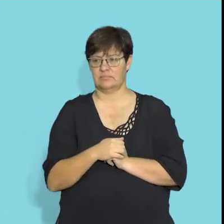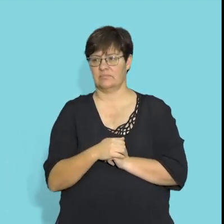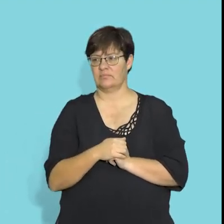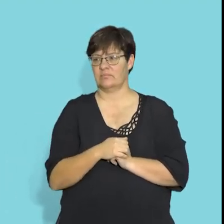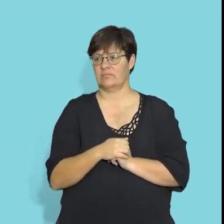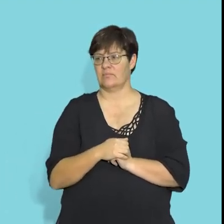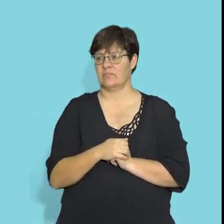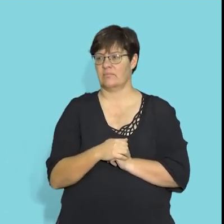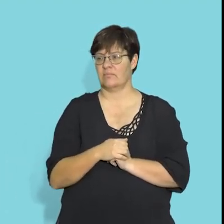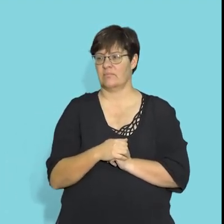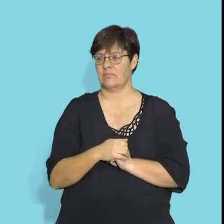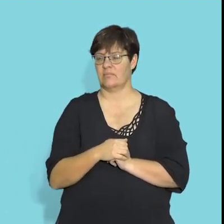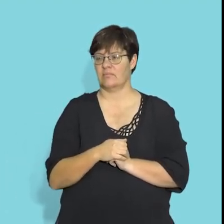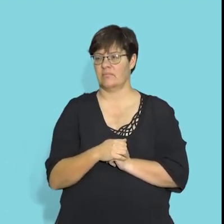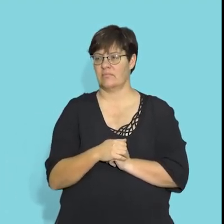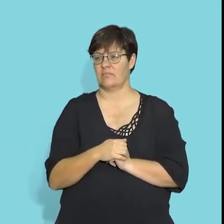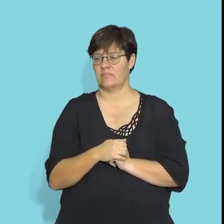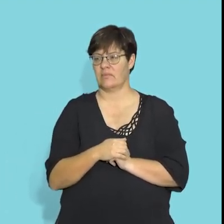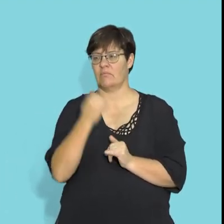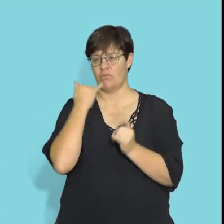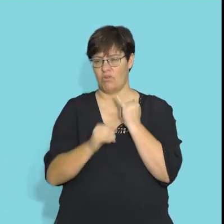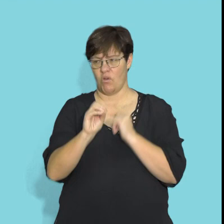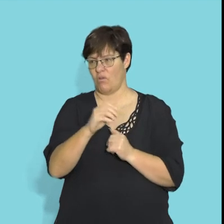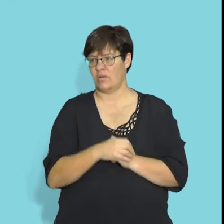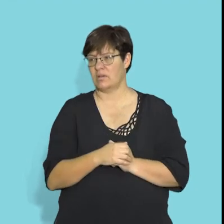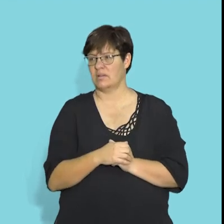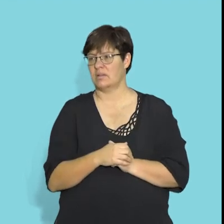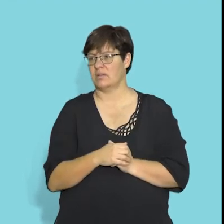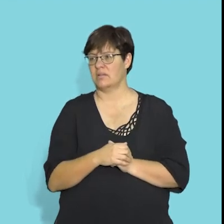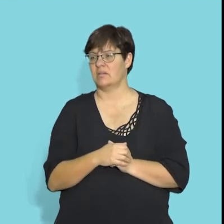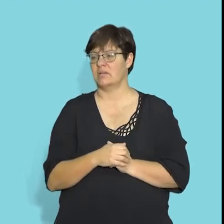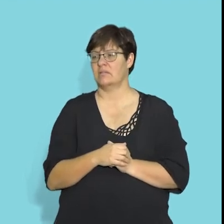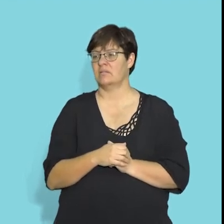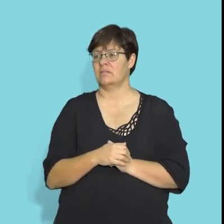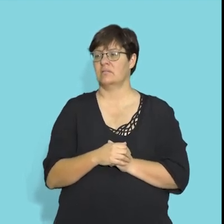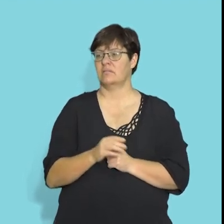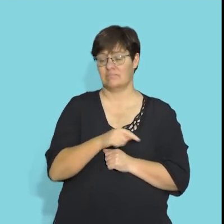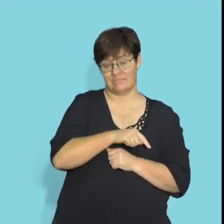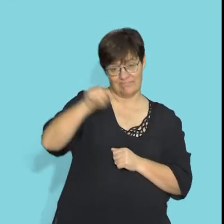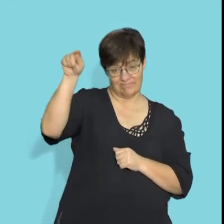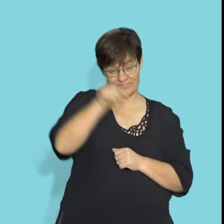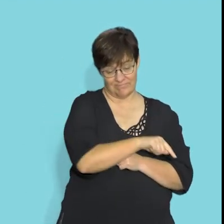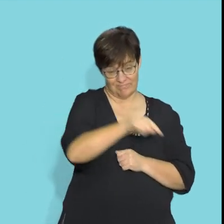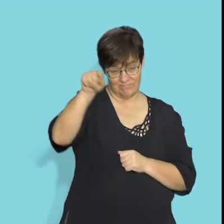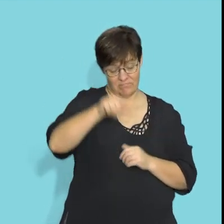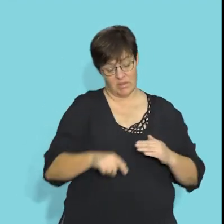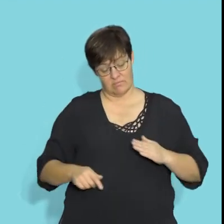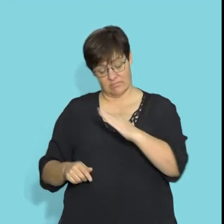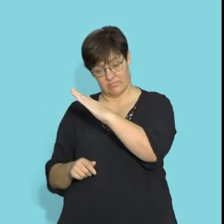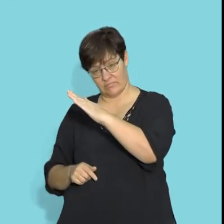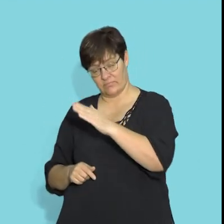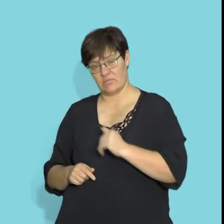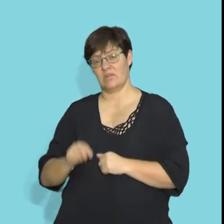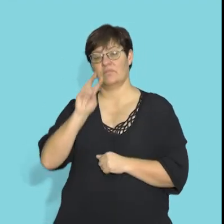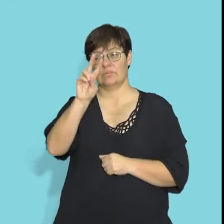move that gradient is in the wrong place. The gradient of the line going up, RQ, has